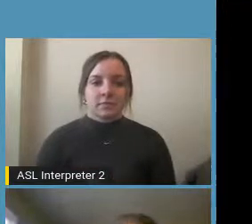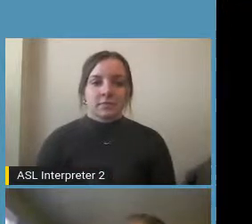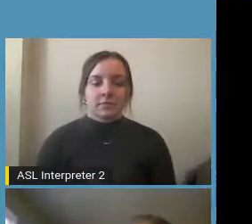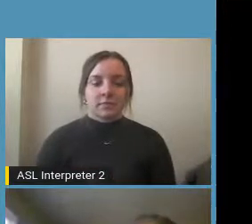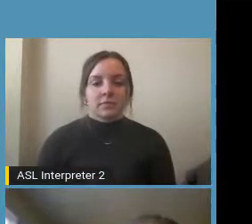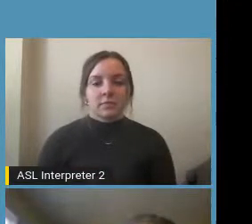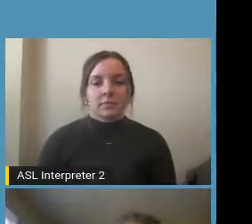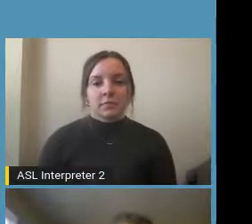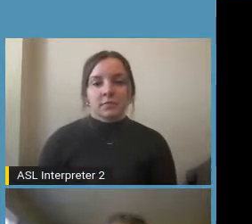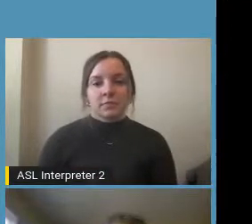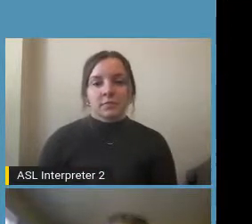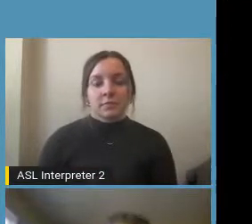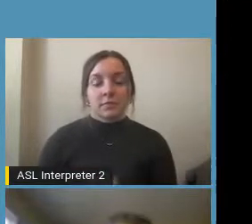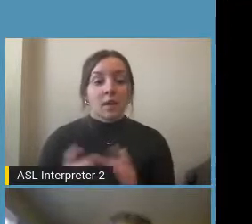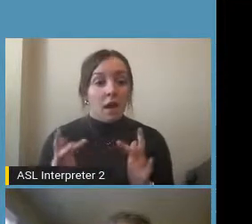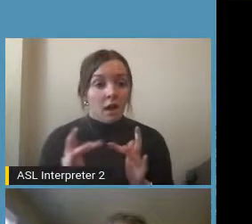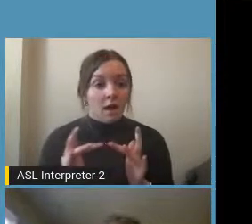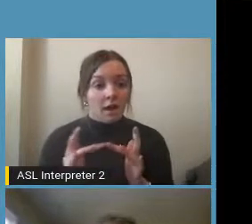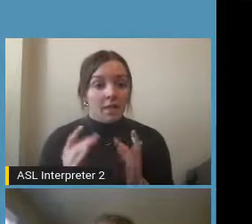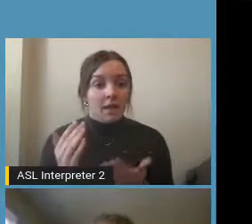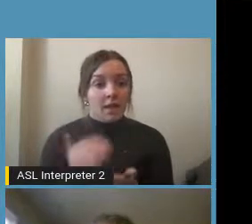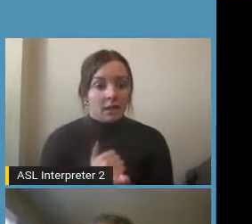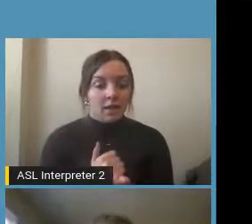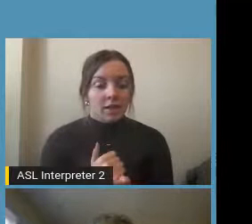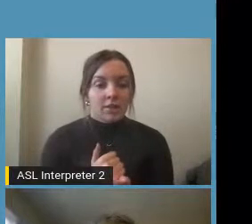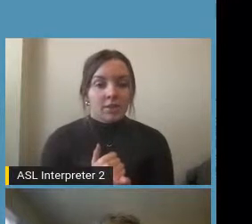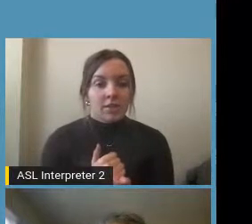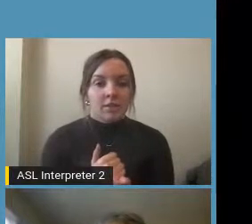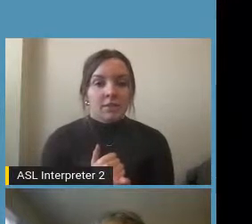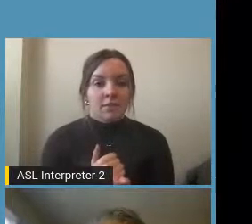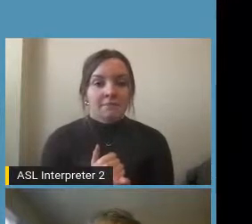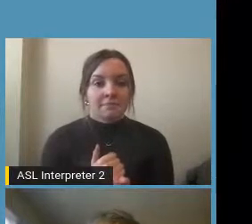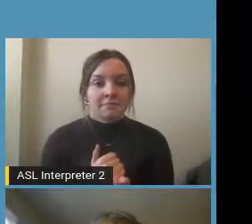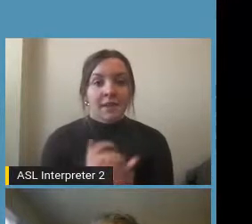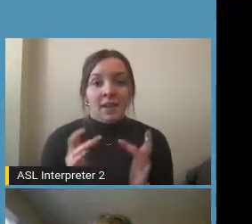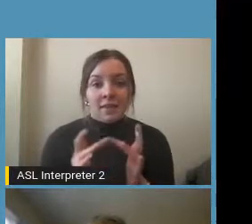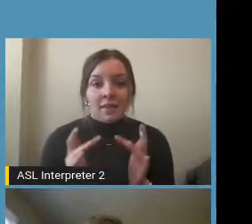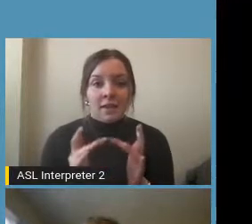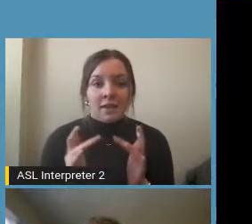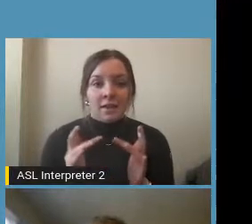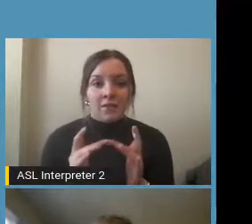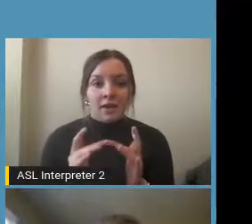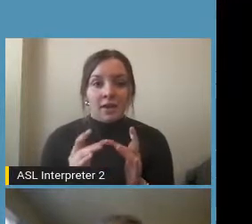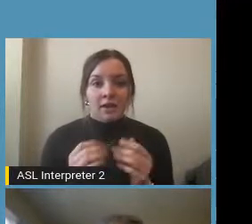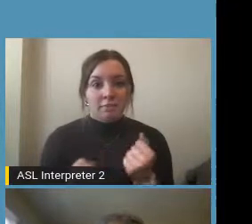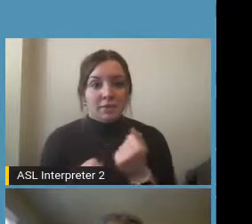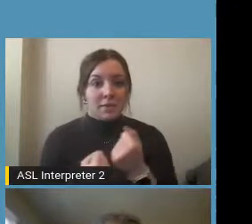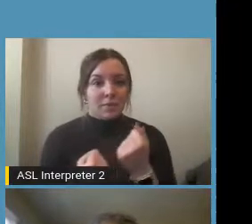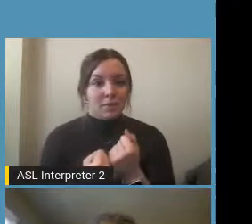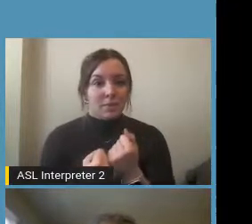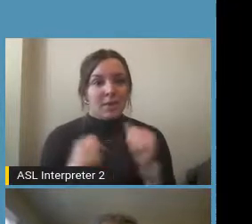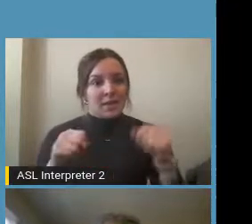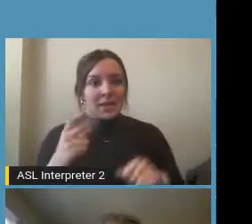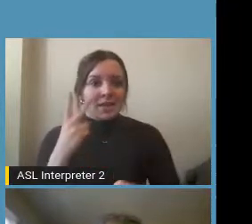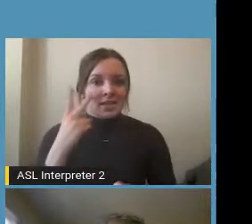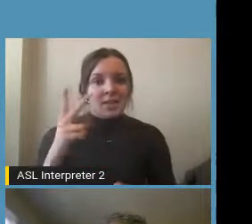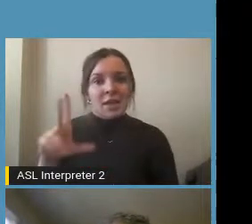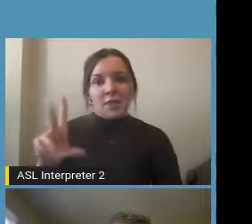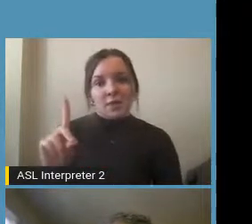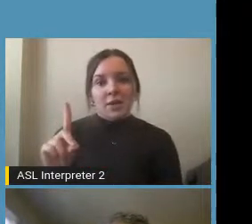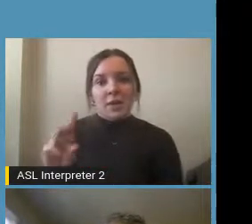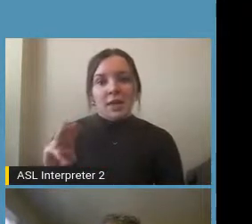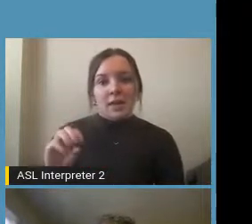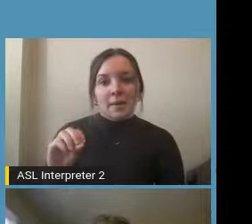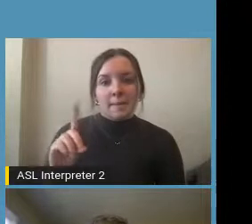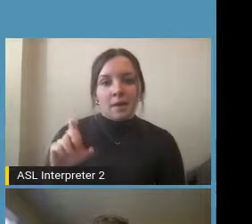So one note about online collections, the modern internet is built to support viewing 3D models. It makes it very easy. There is limits to